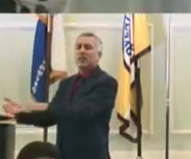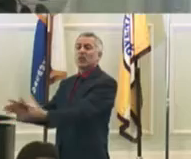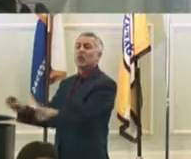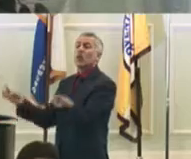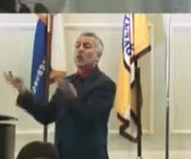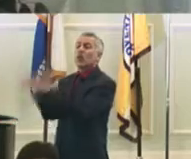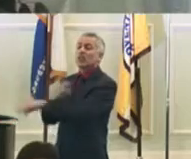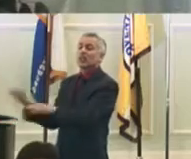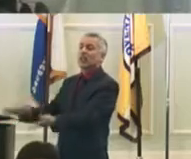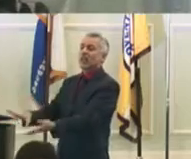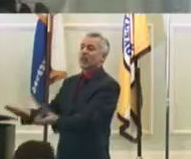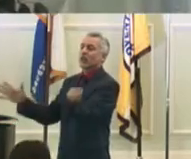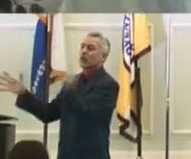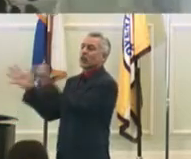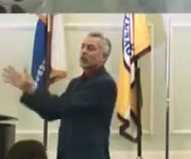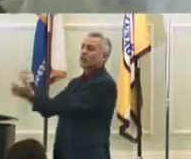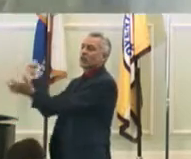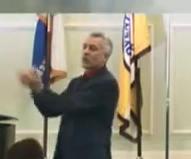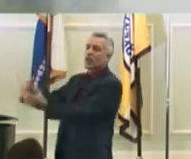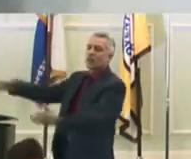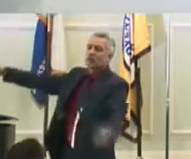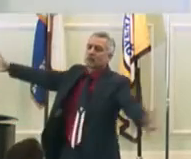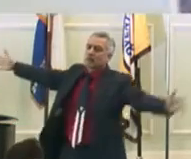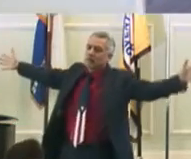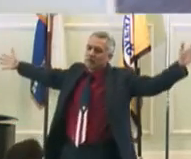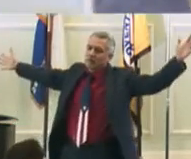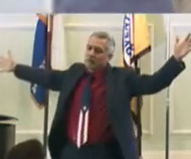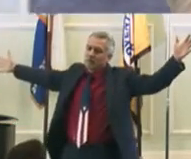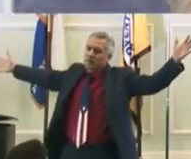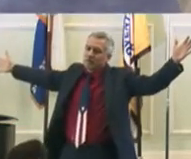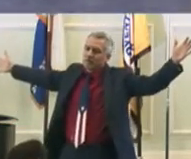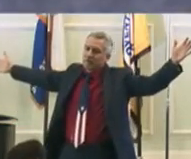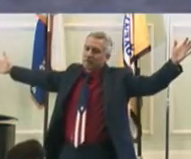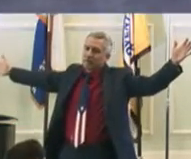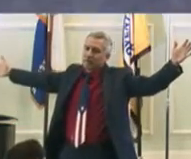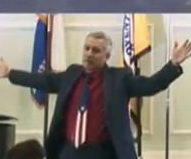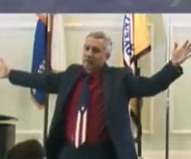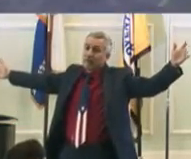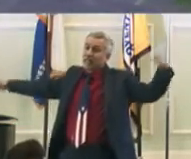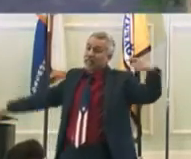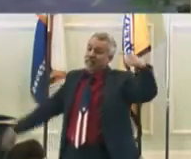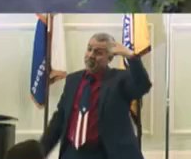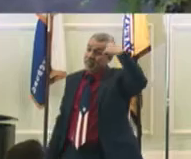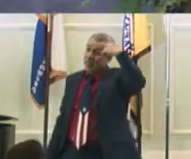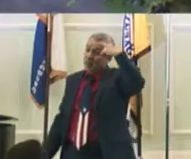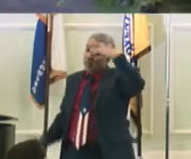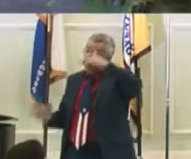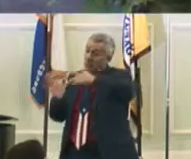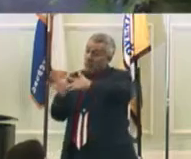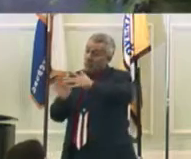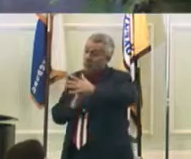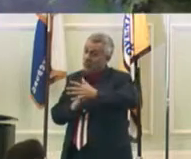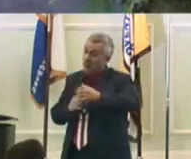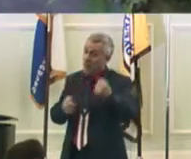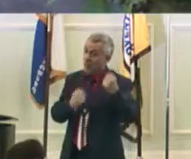cross. That idea of taking on the mind of Christ, that's a powerful